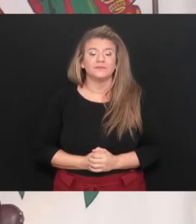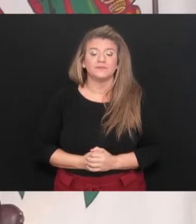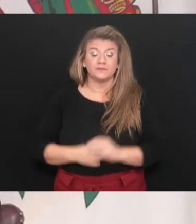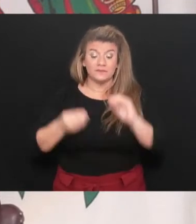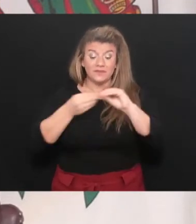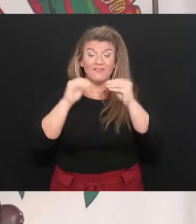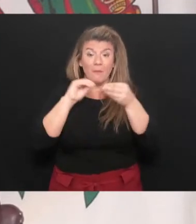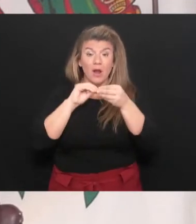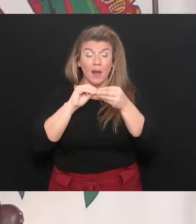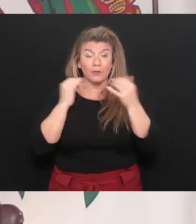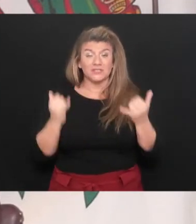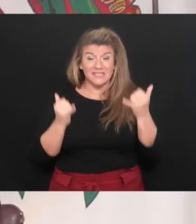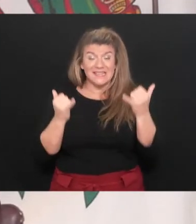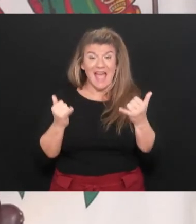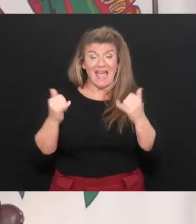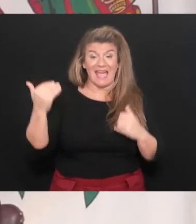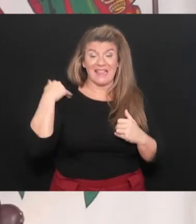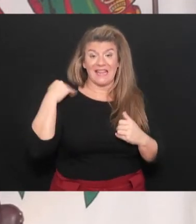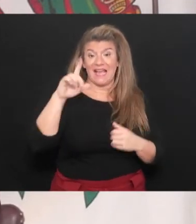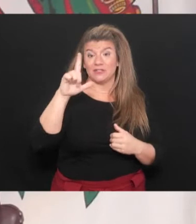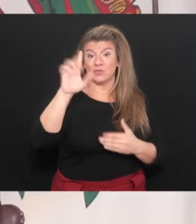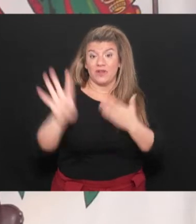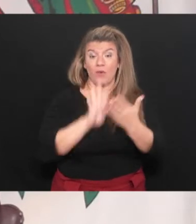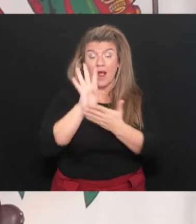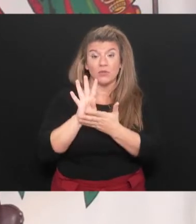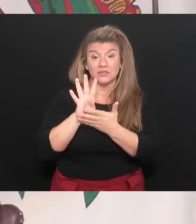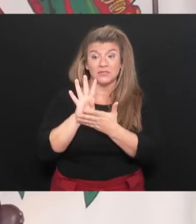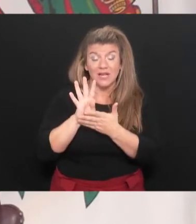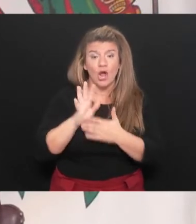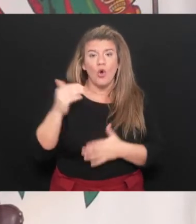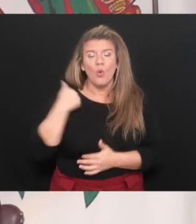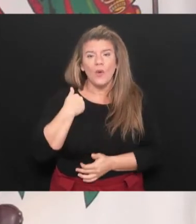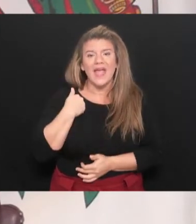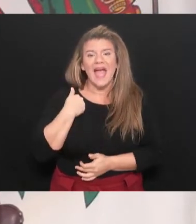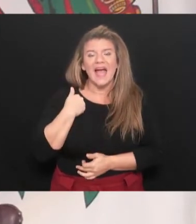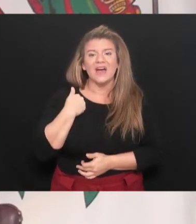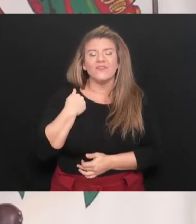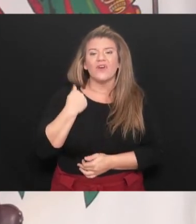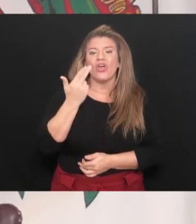numbers today, in the last 24 hours, we have